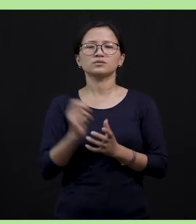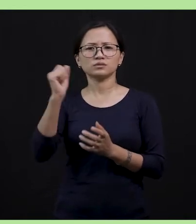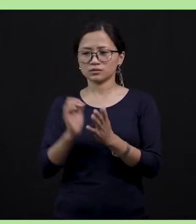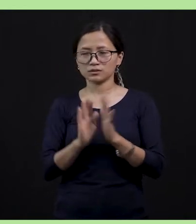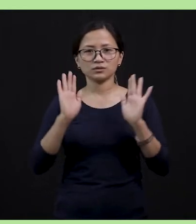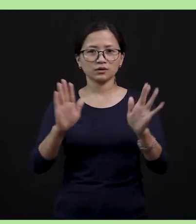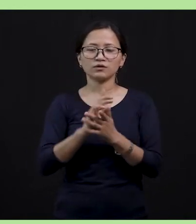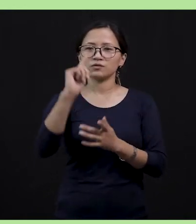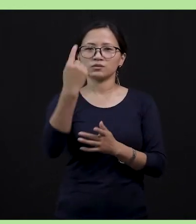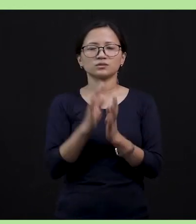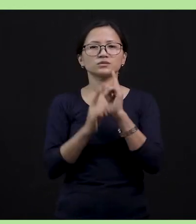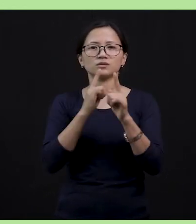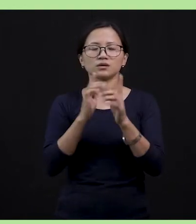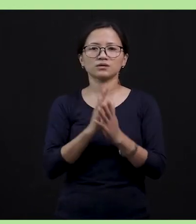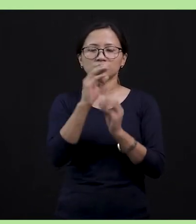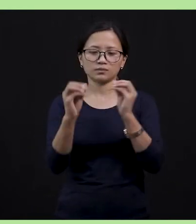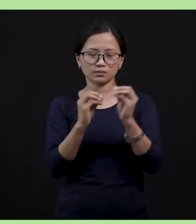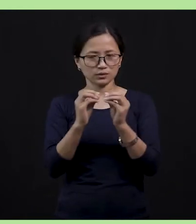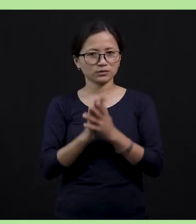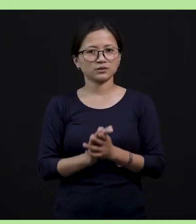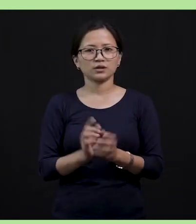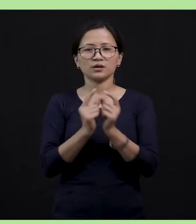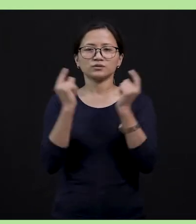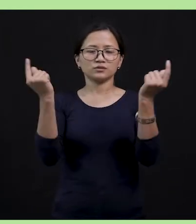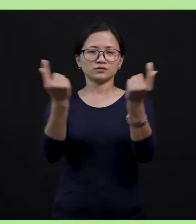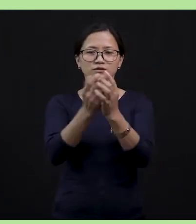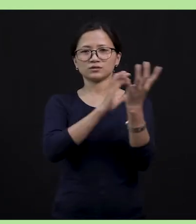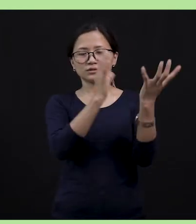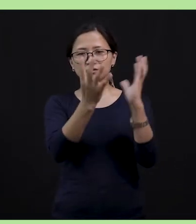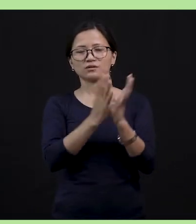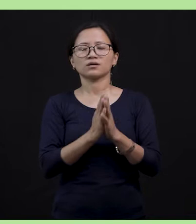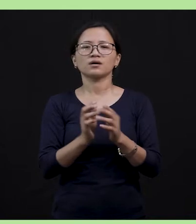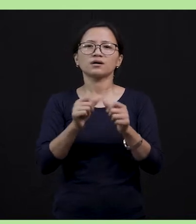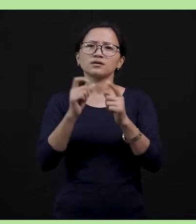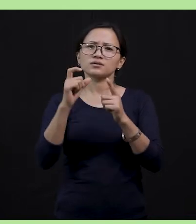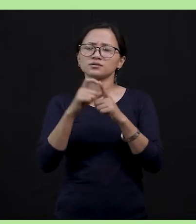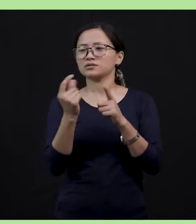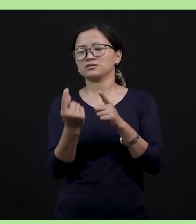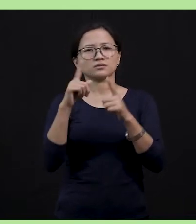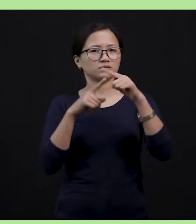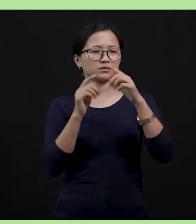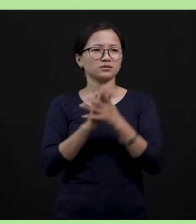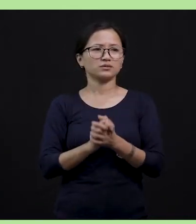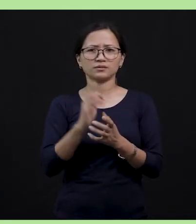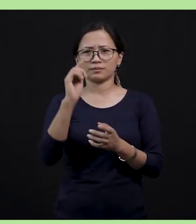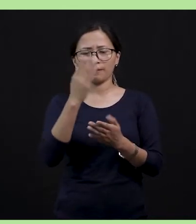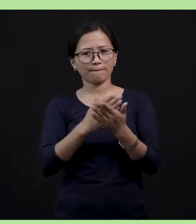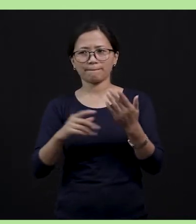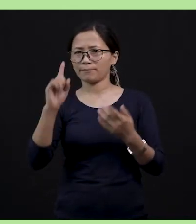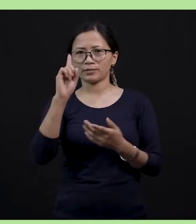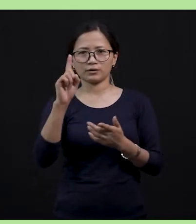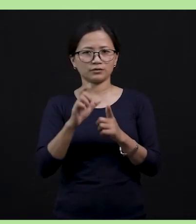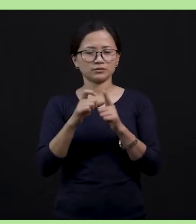the first one that they are talking about is universal adult franchise. In part number, I think there was this part number